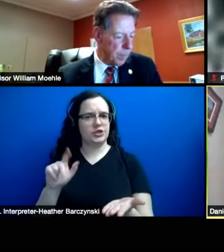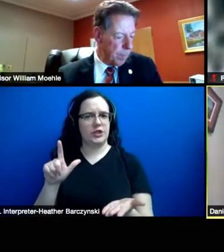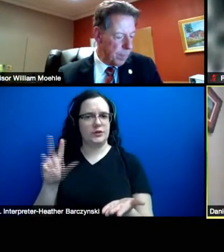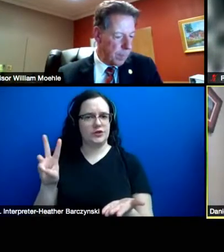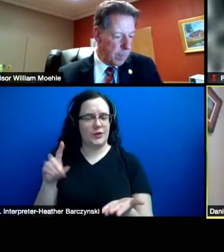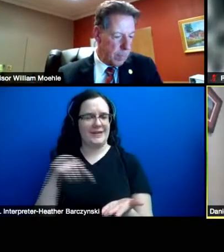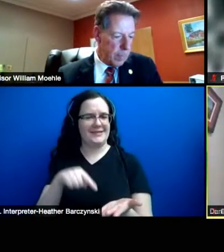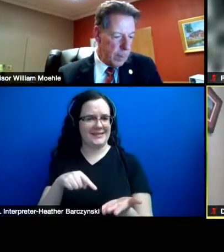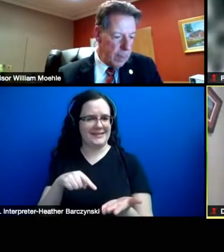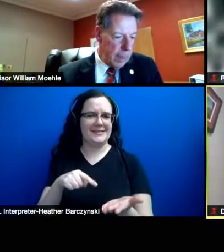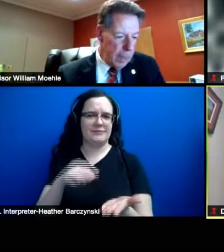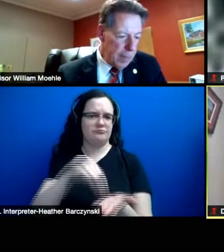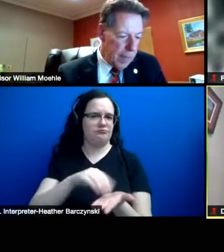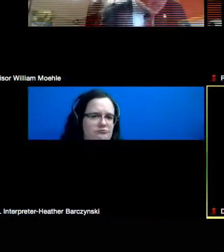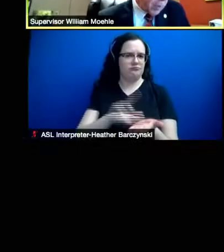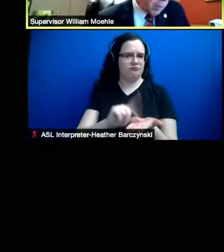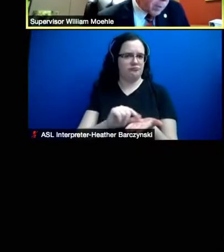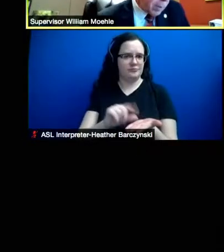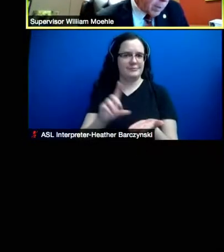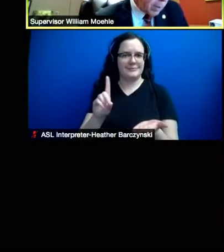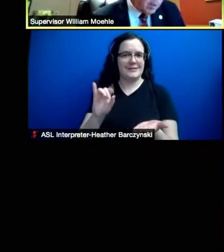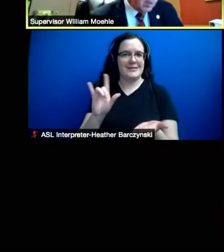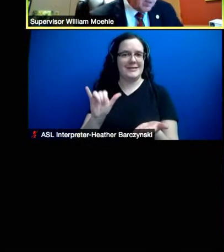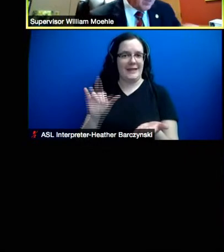of the Daily Record. Thank you.